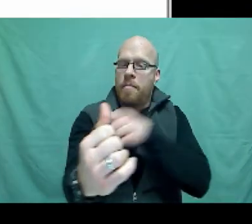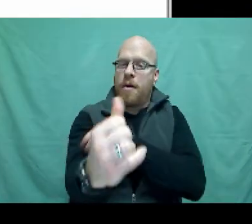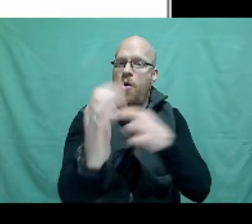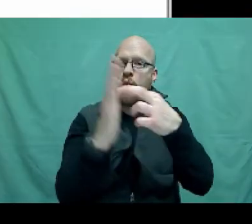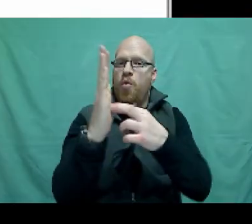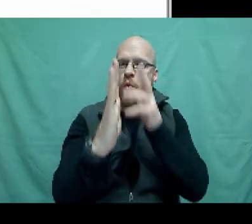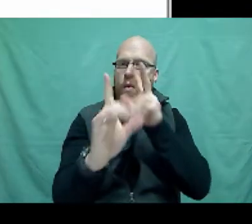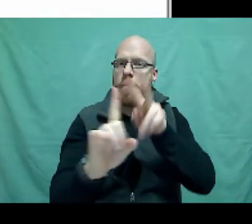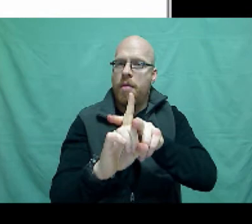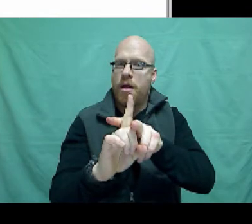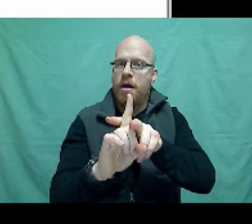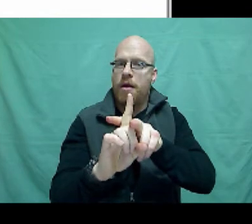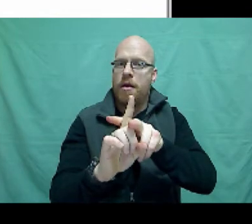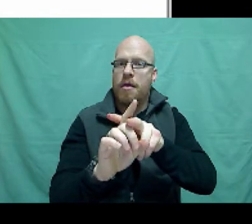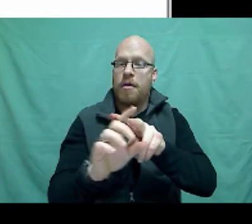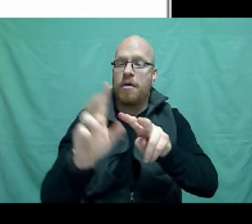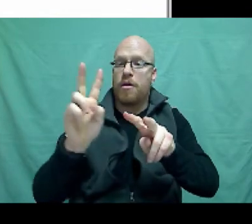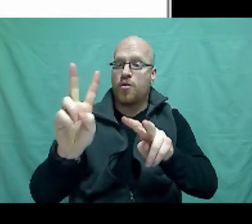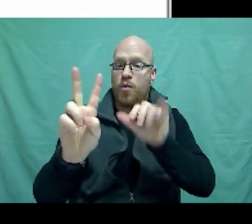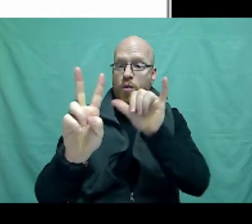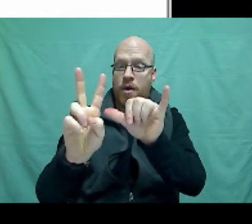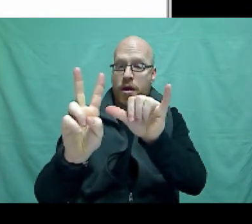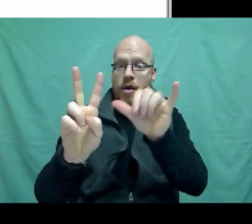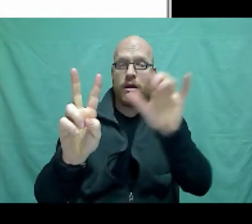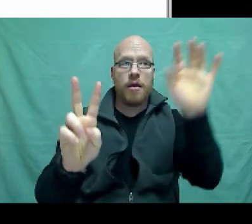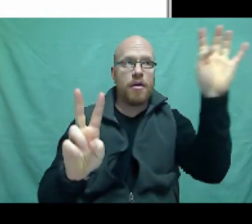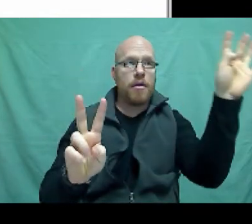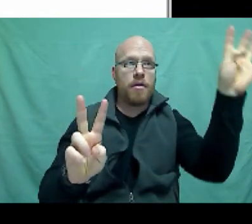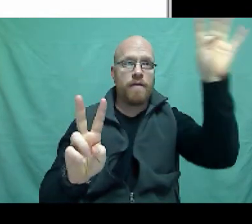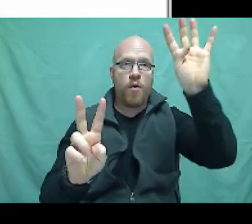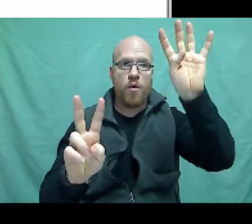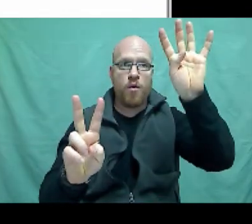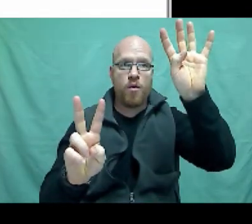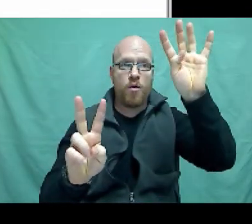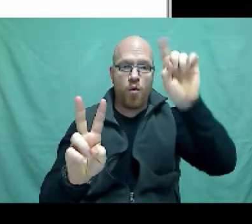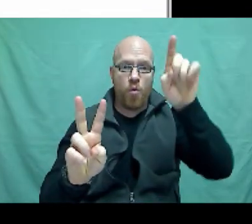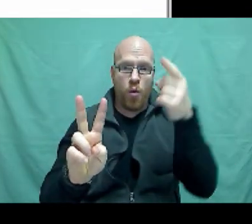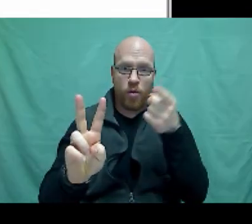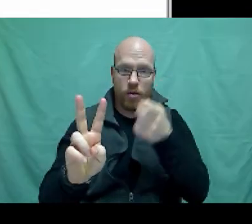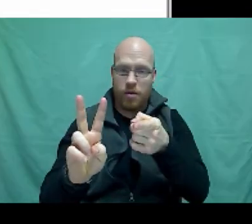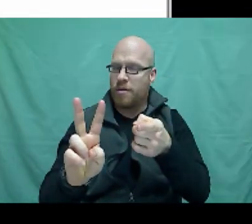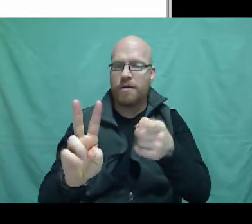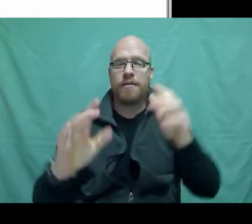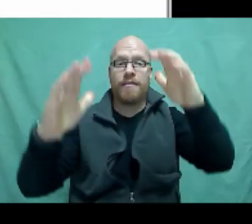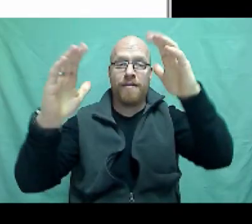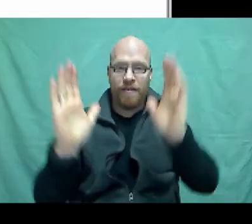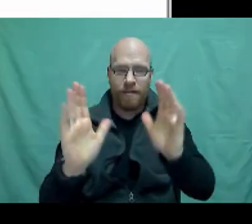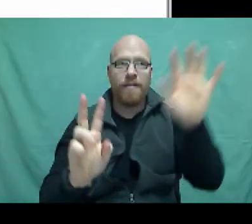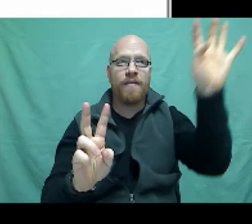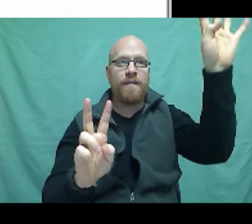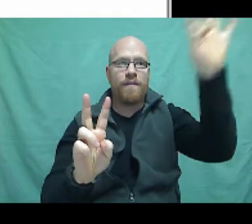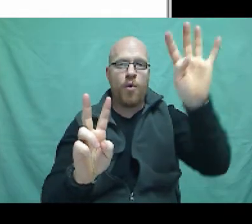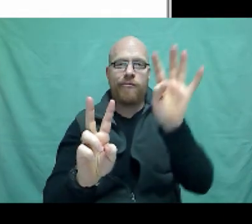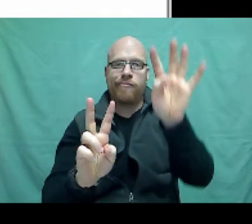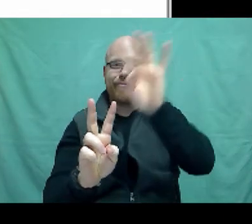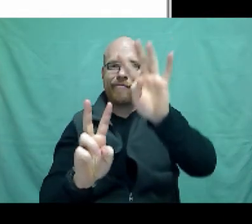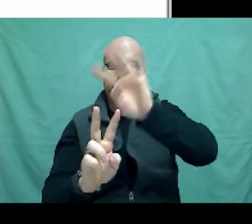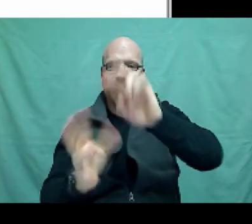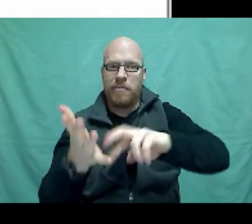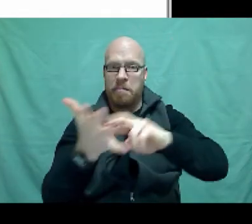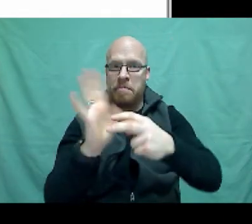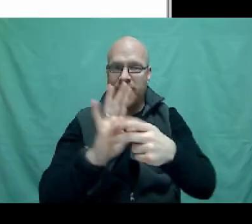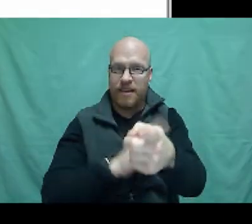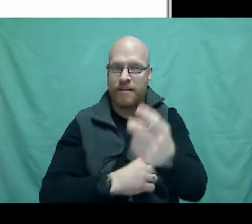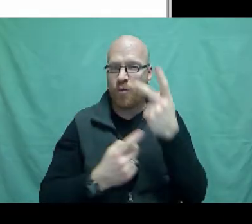Okay, and now the power rules applies. So we have to distribute the 4 and multiply it with